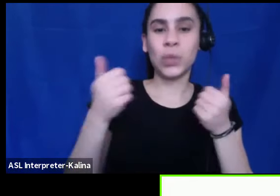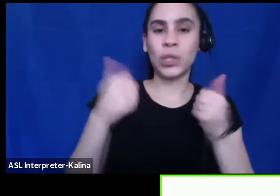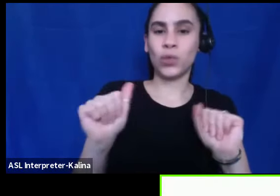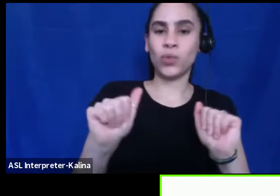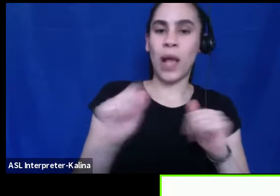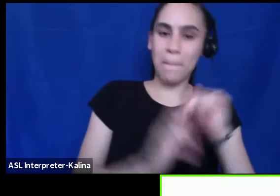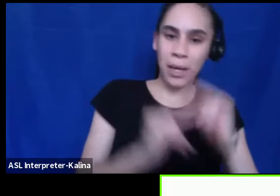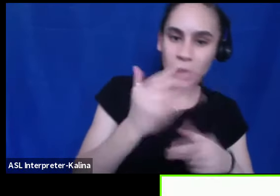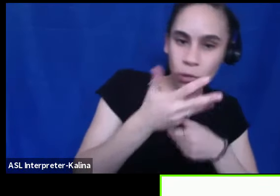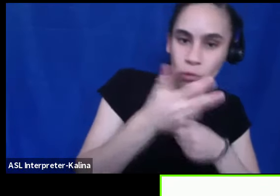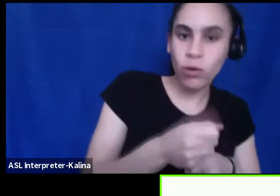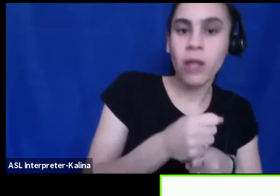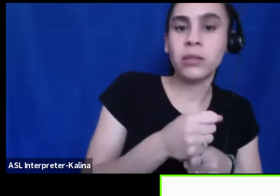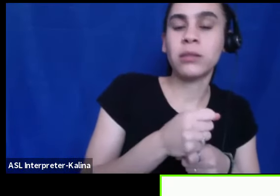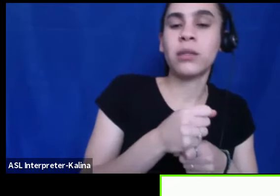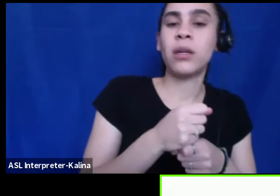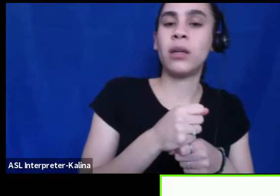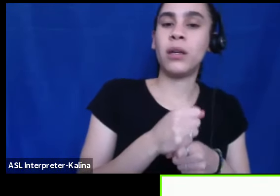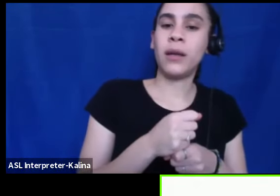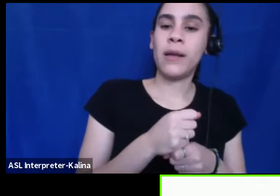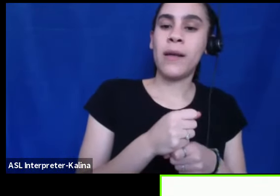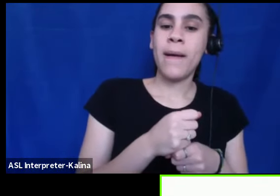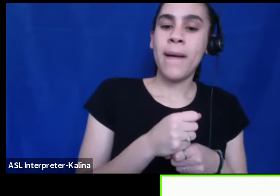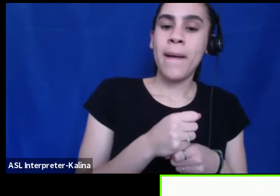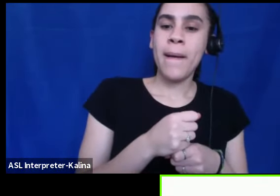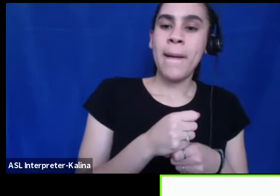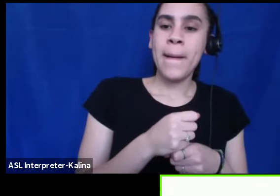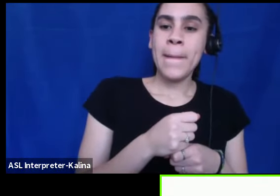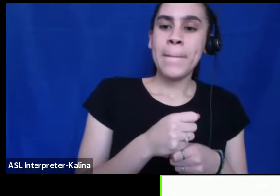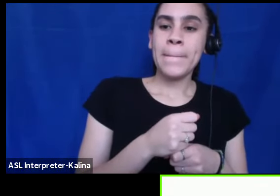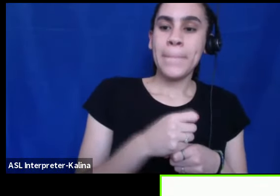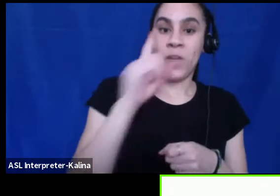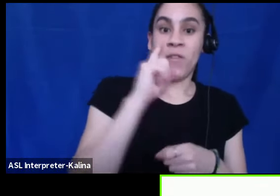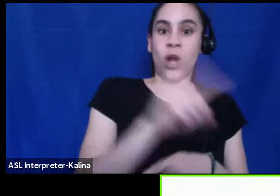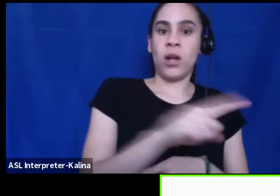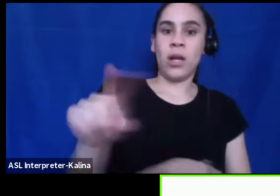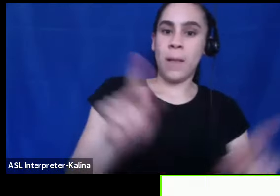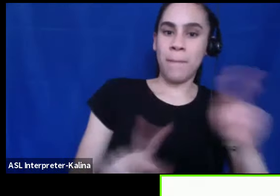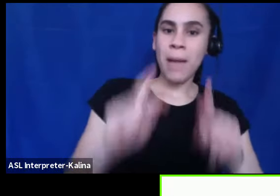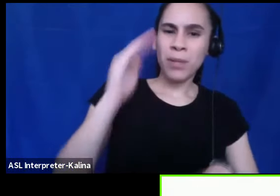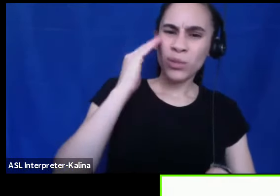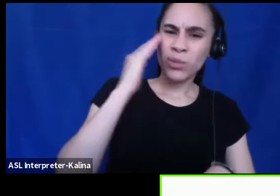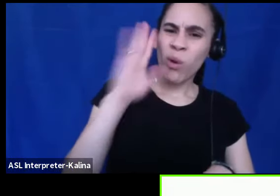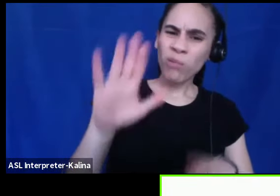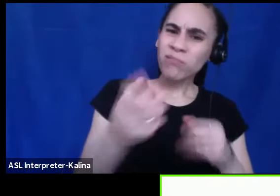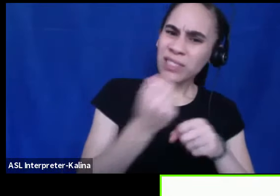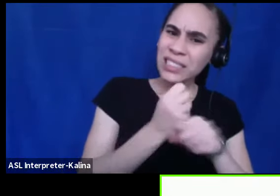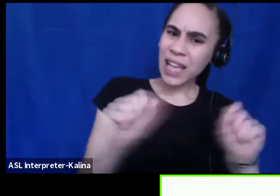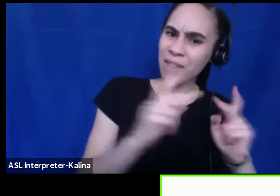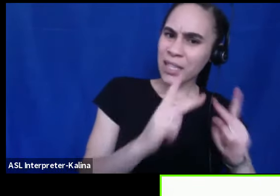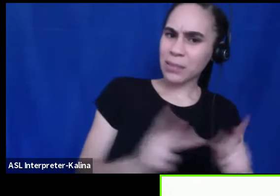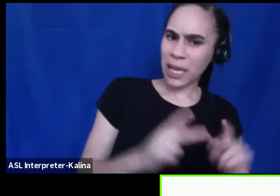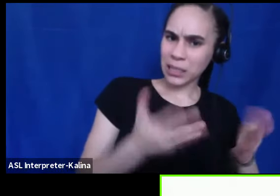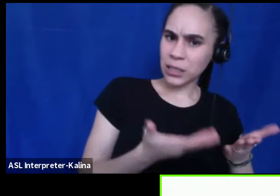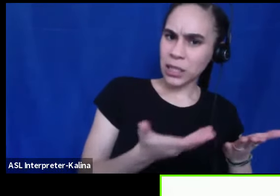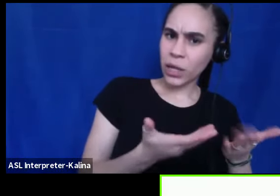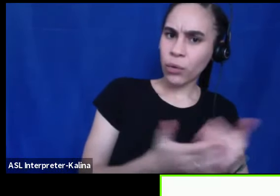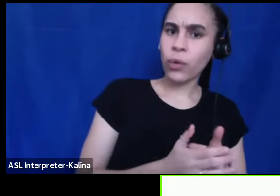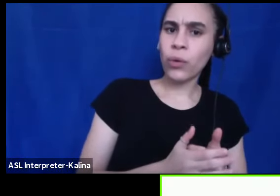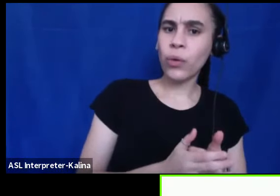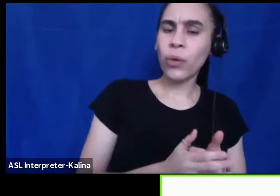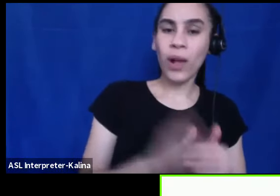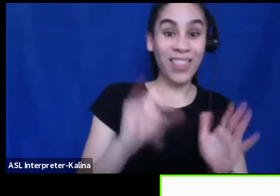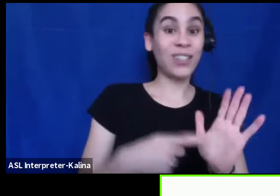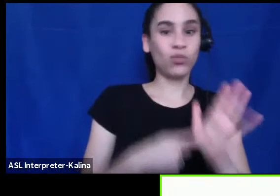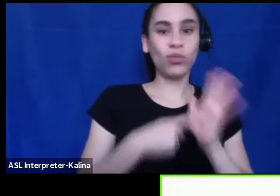trust to be able to, for people to know it was a safe space to do that. And that's what's required